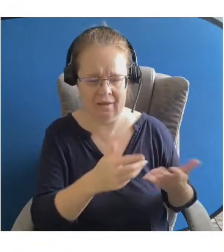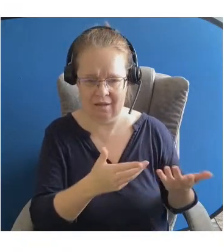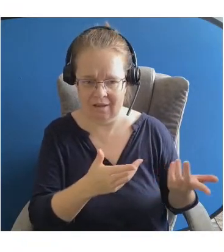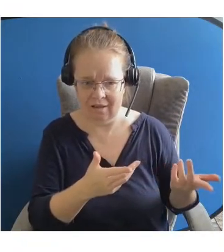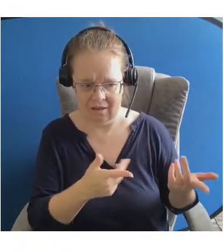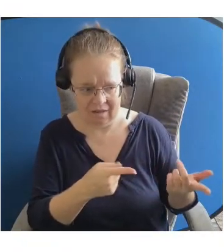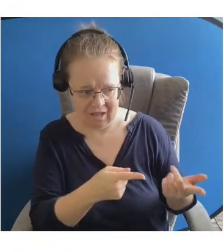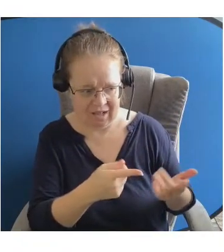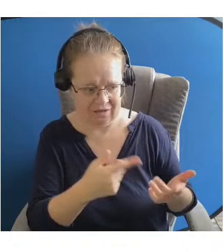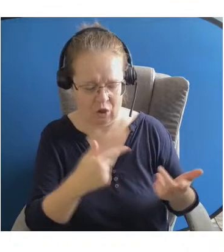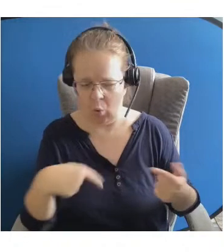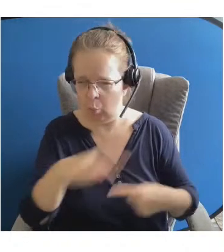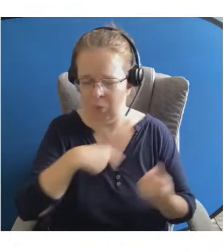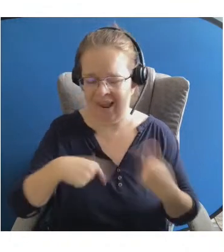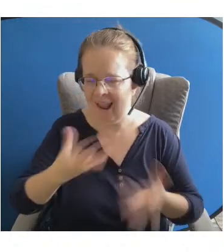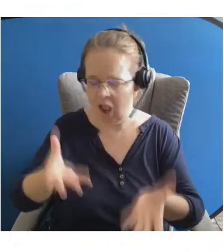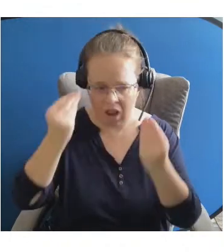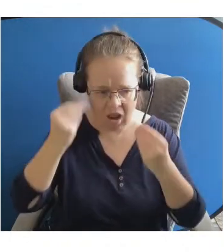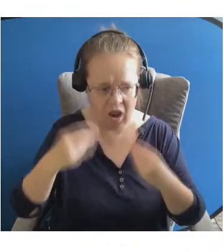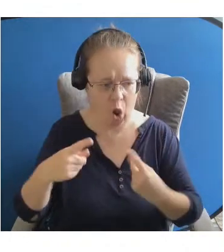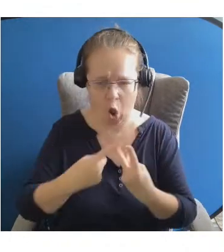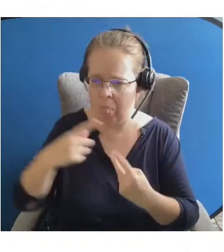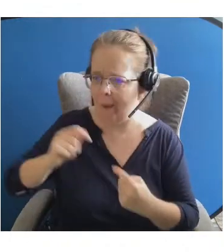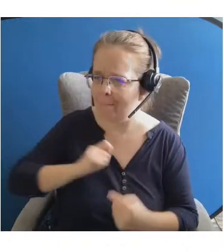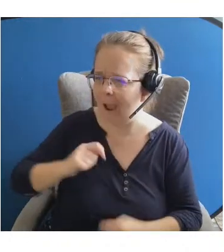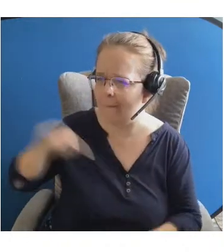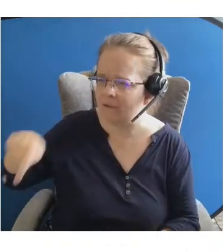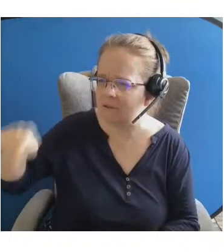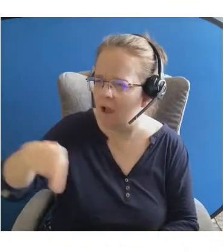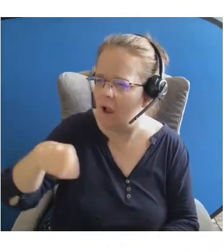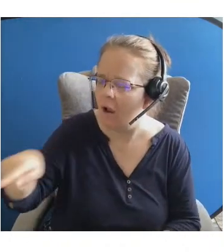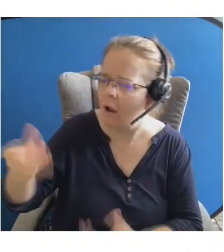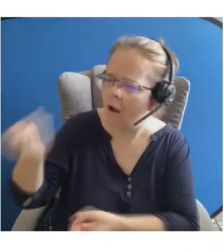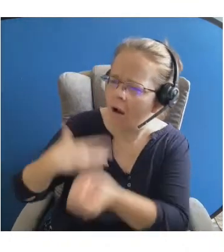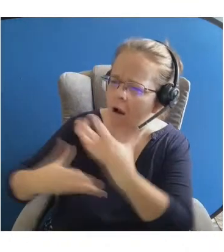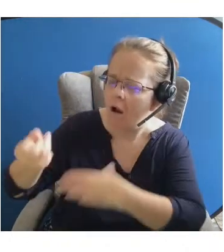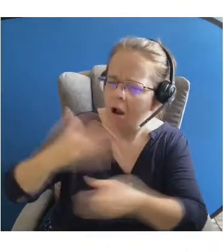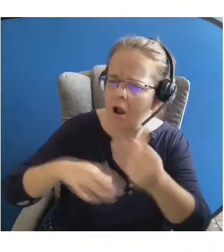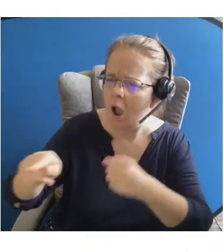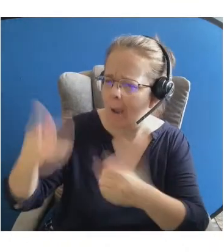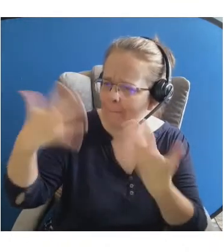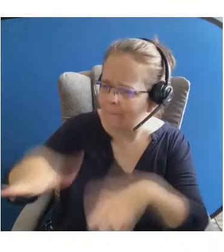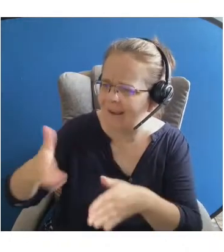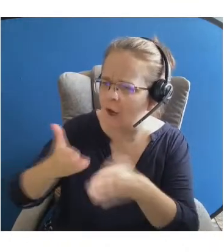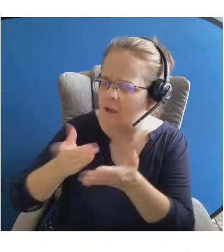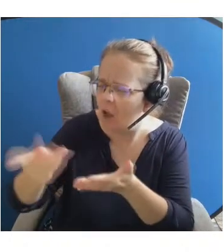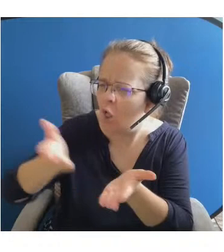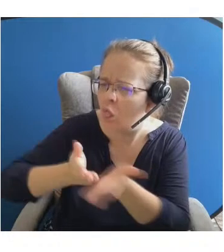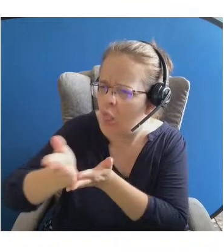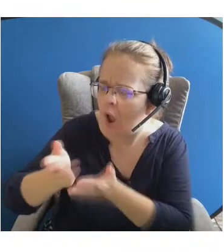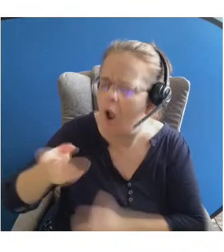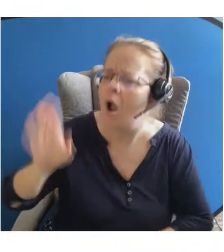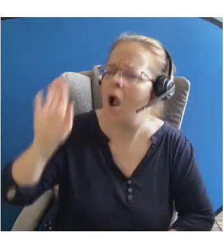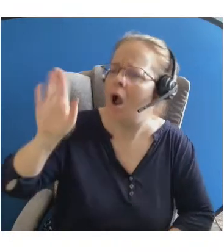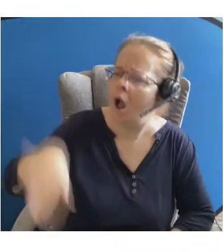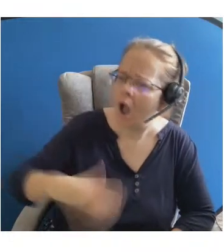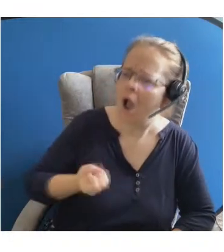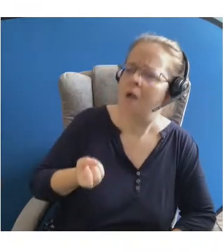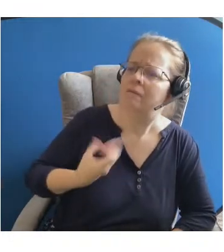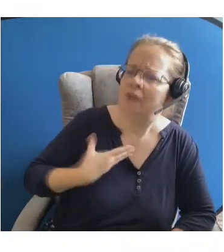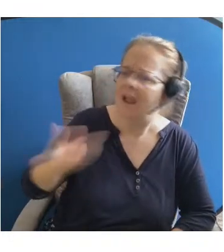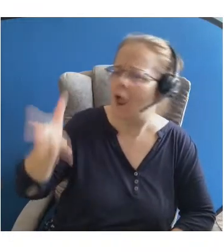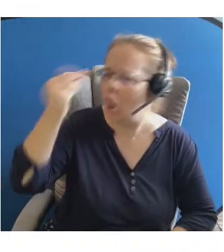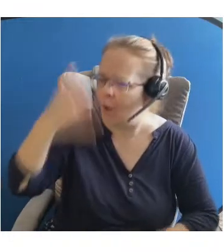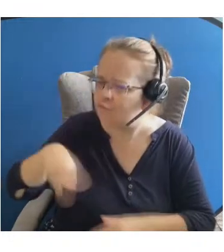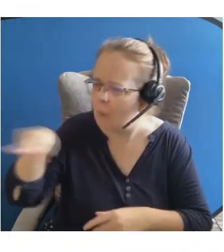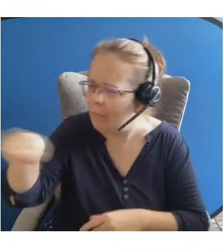the experience of the other members who have been able to share what they've done. We can learn from them. The Disability